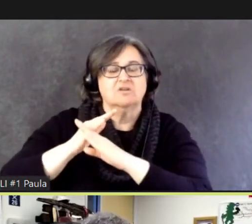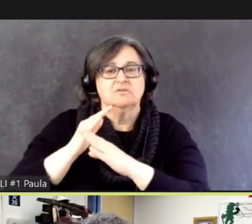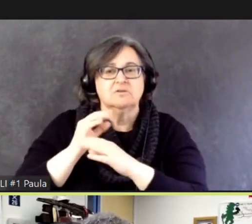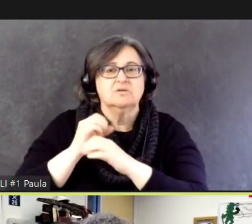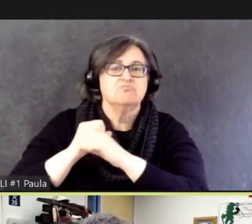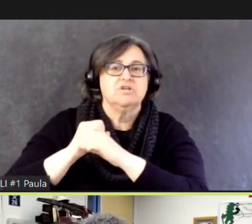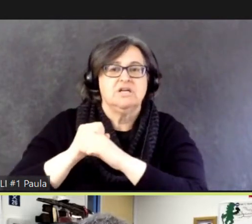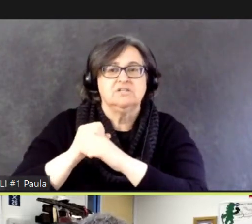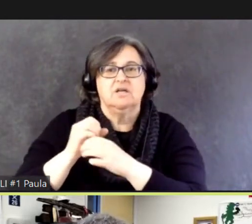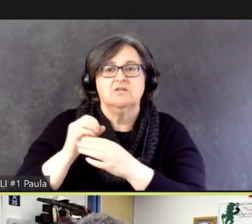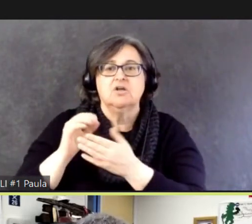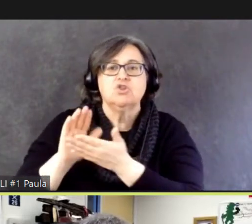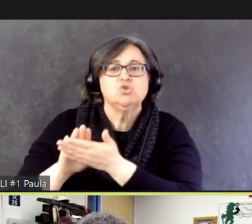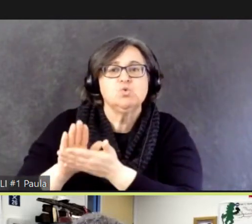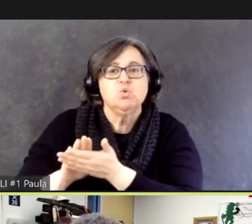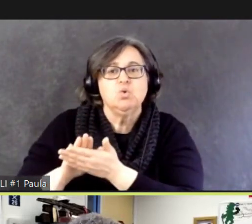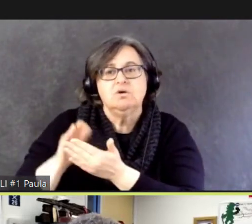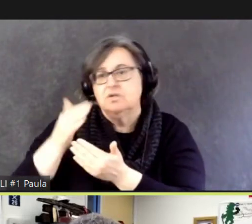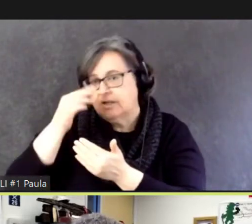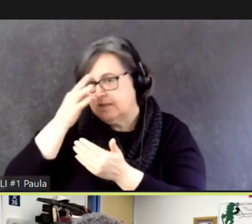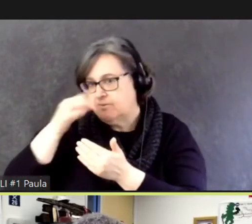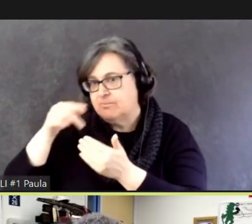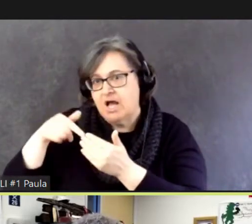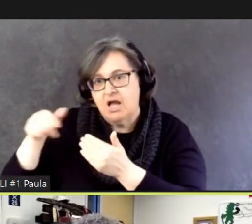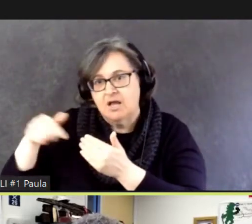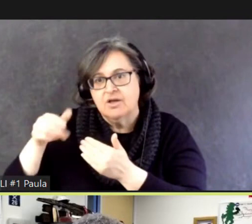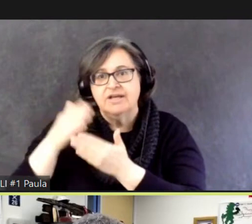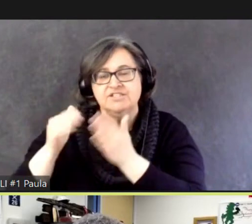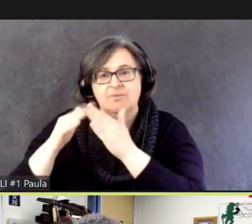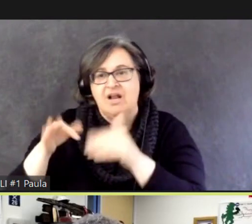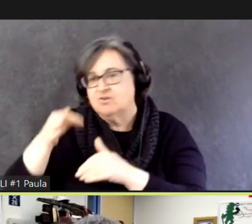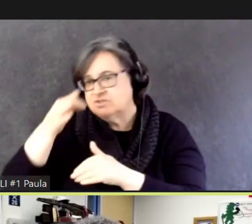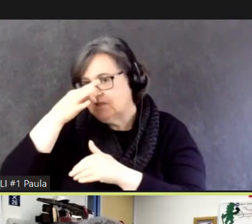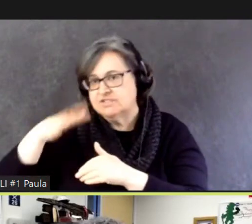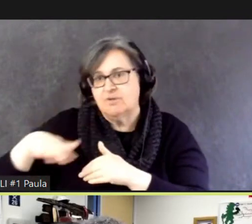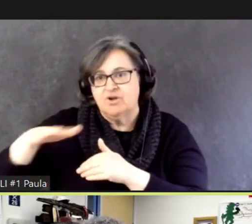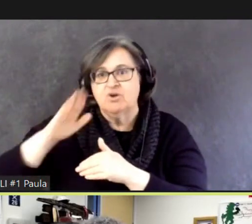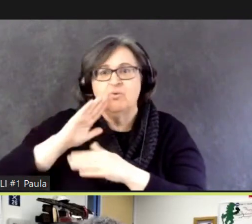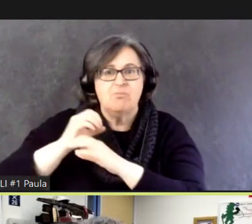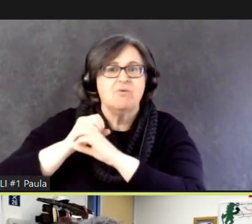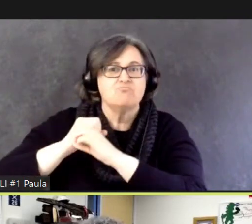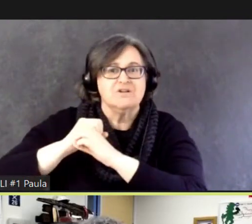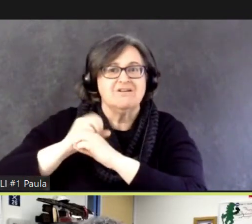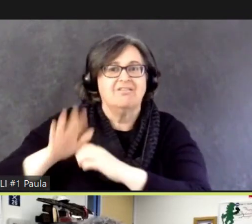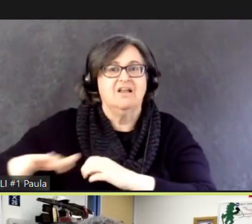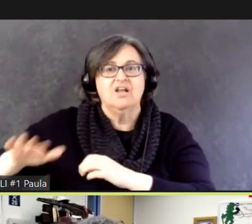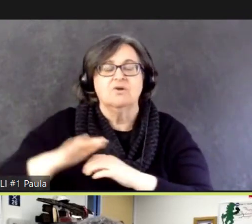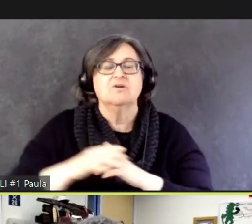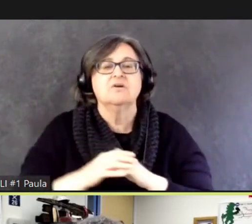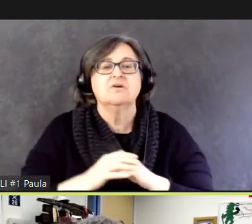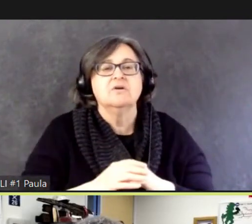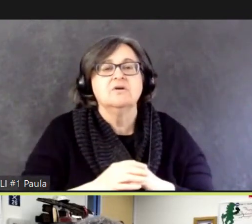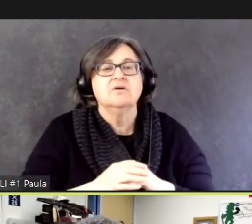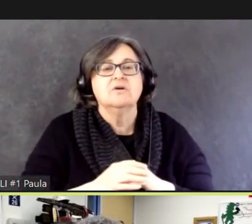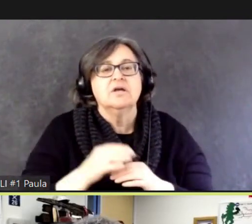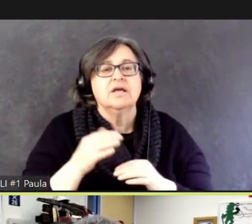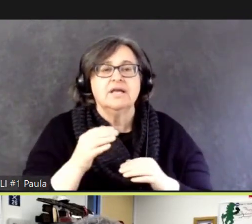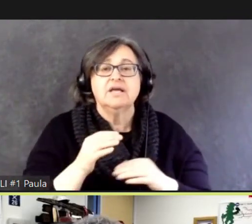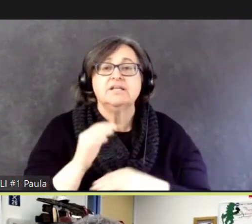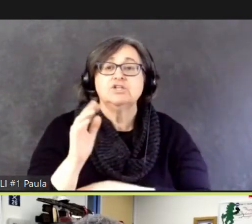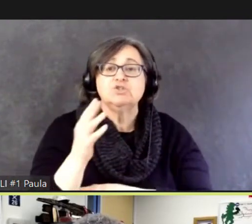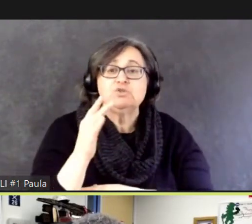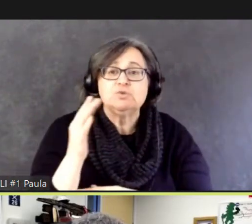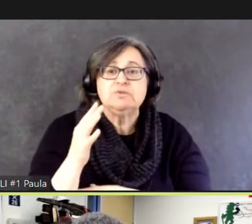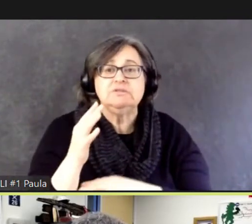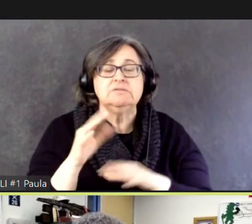from an adjacent school, as well as some housing that's directly around there. So it gets landscaping on both the Calumet